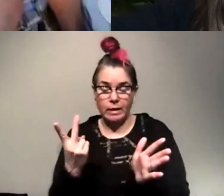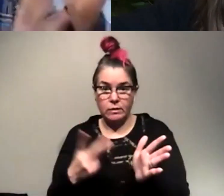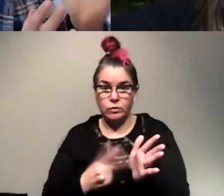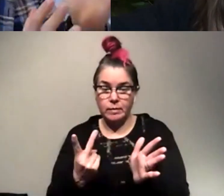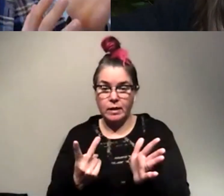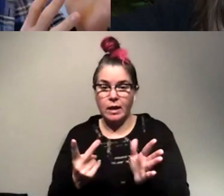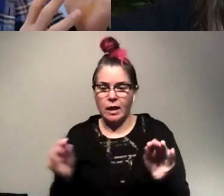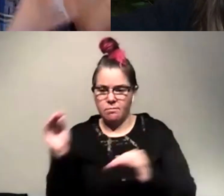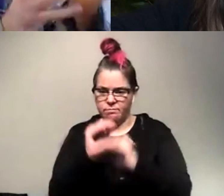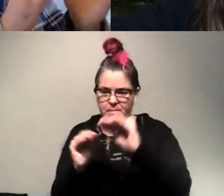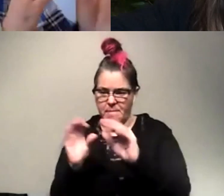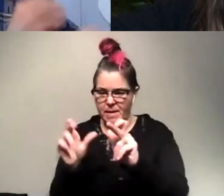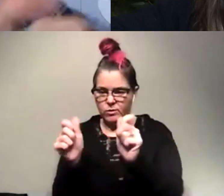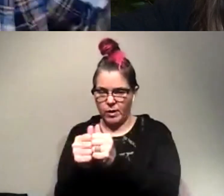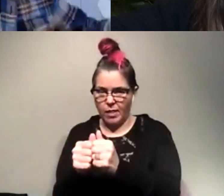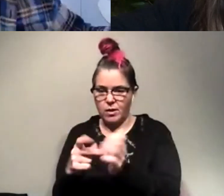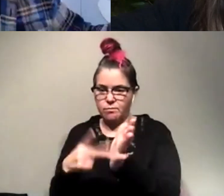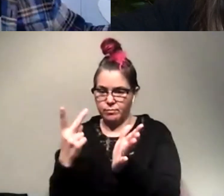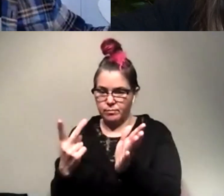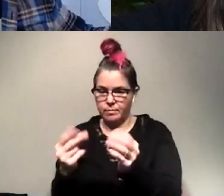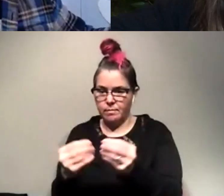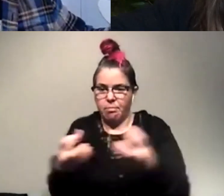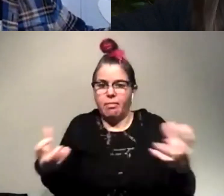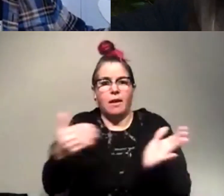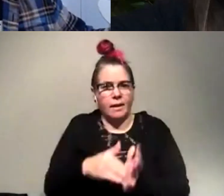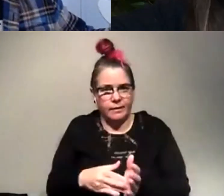reassembles those, duplicates, and then splits them up again.